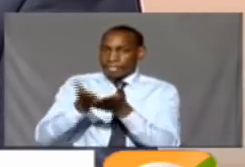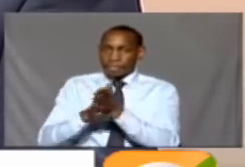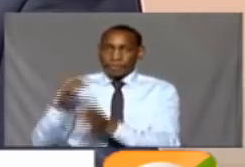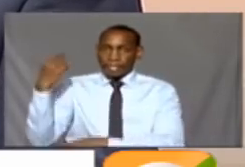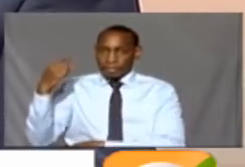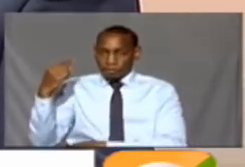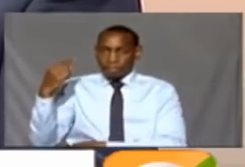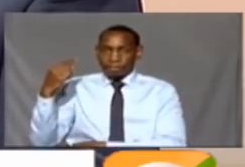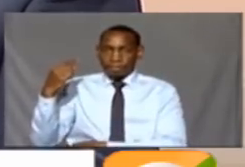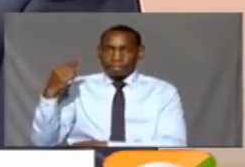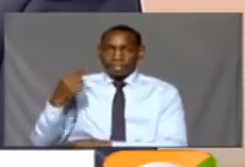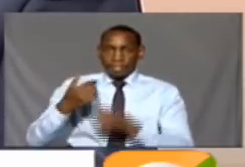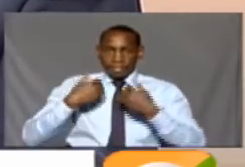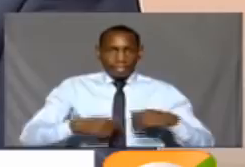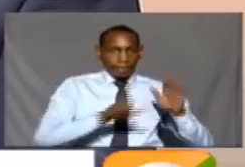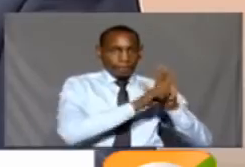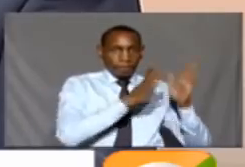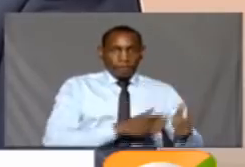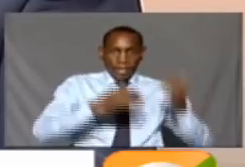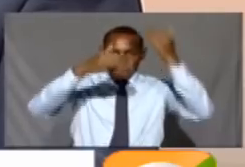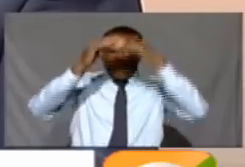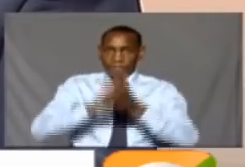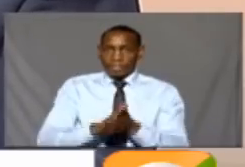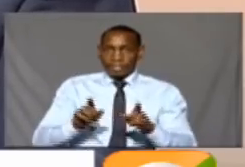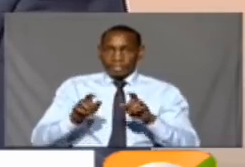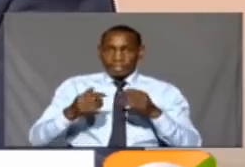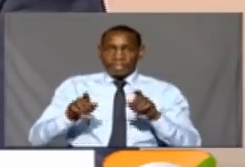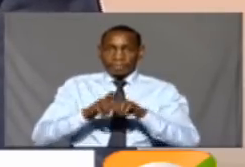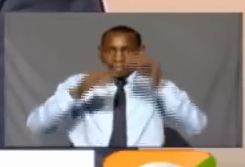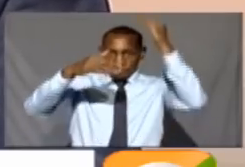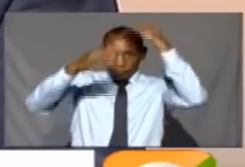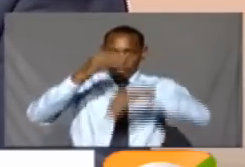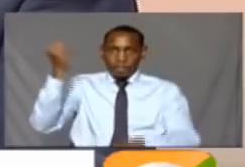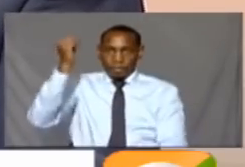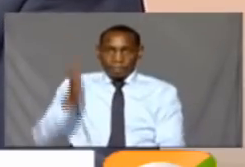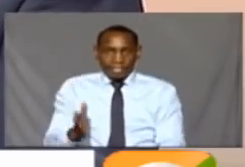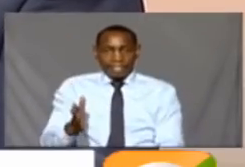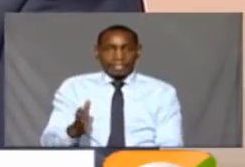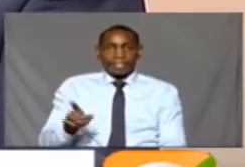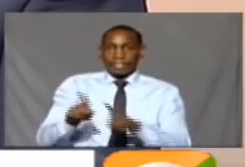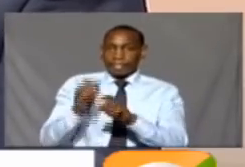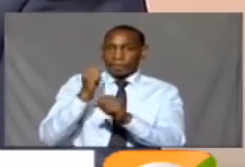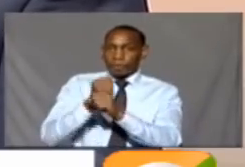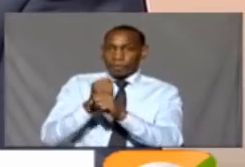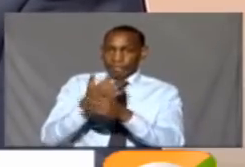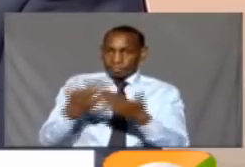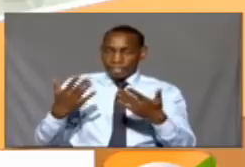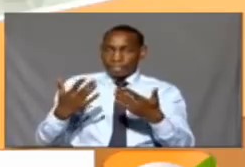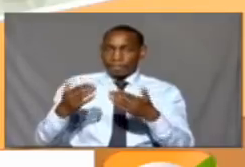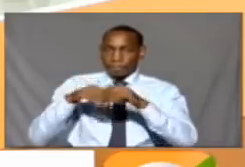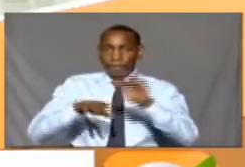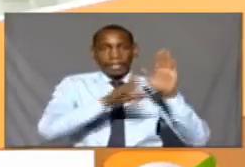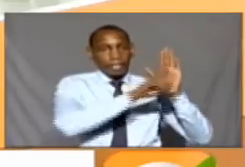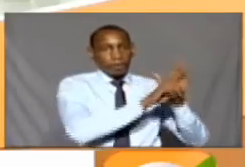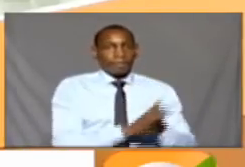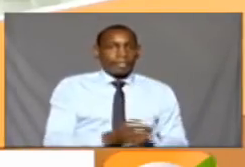I have never traded in gold. I'm not a trader. I'm a lawyer by profession. I'm a professional politician now, and I do my things the right way. So tell me this. Why